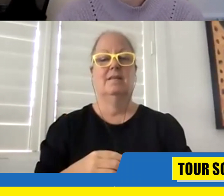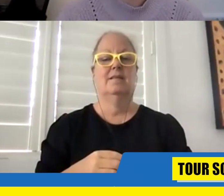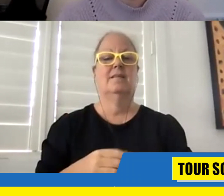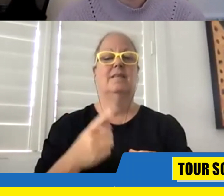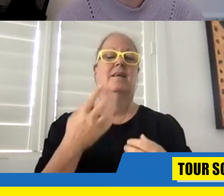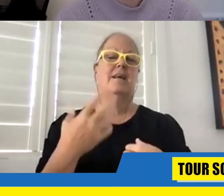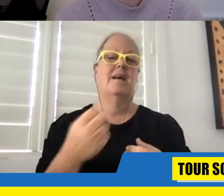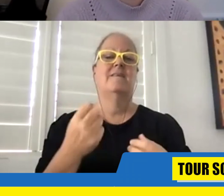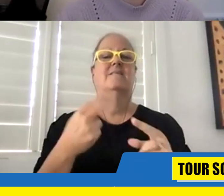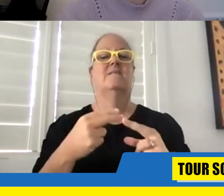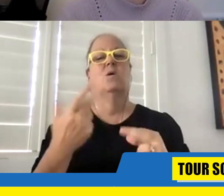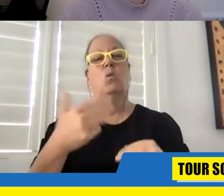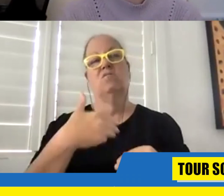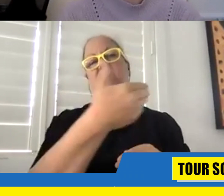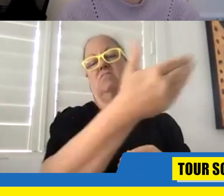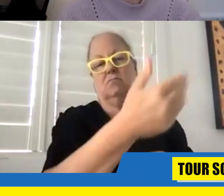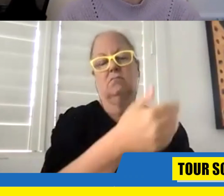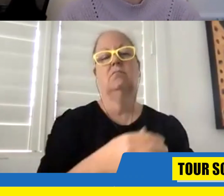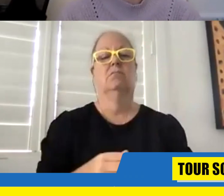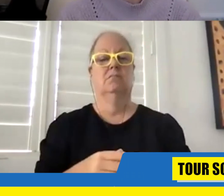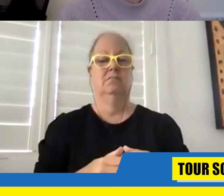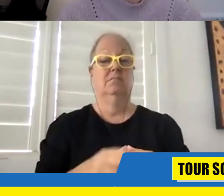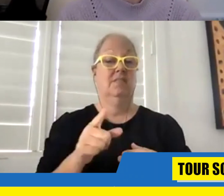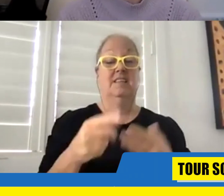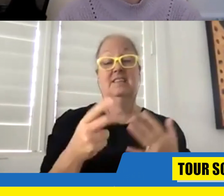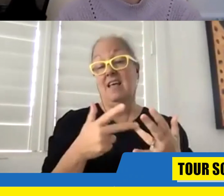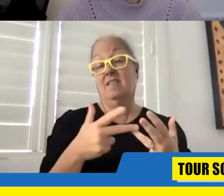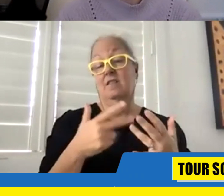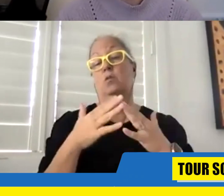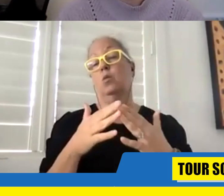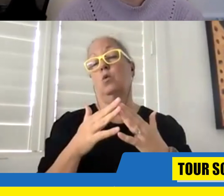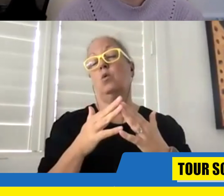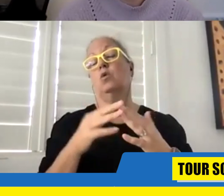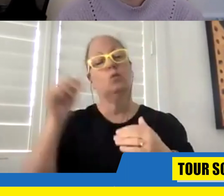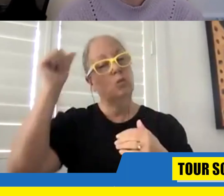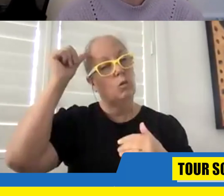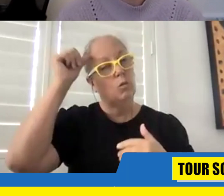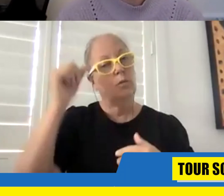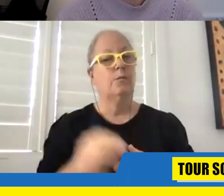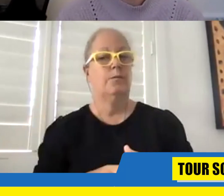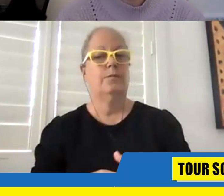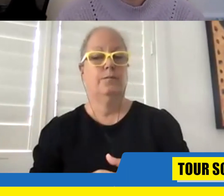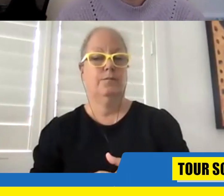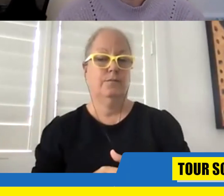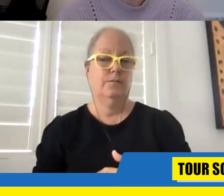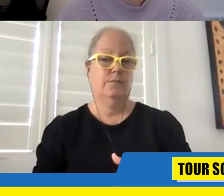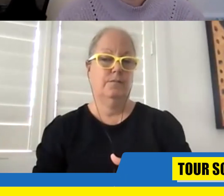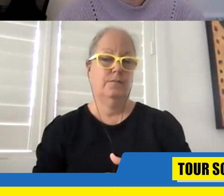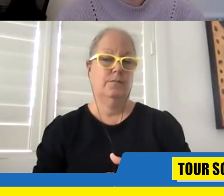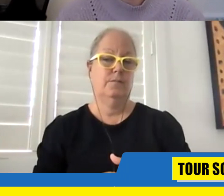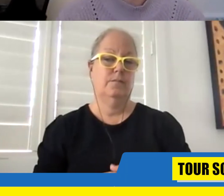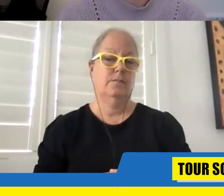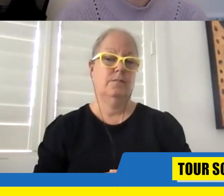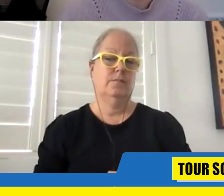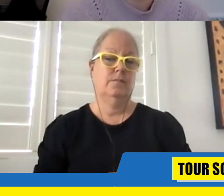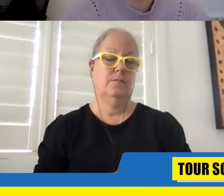timeframes. That's another place that is worth looking for. Yeah, conflicting and that time